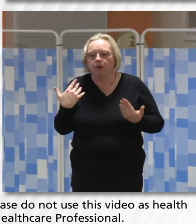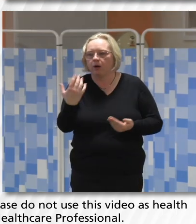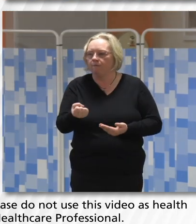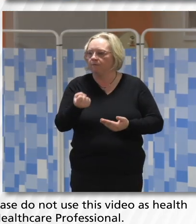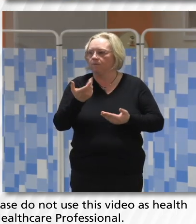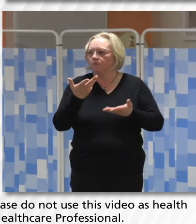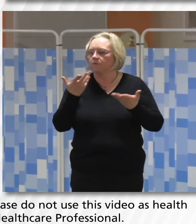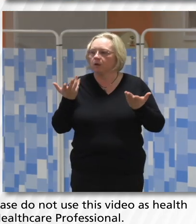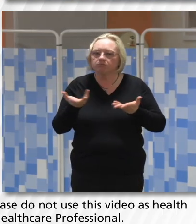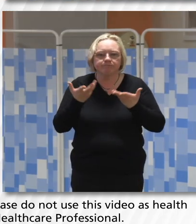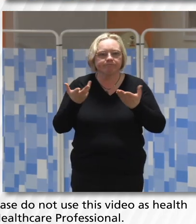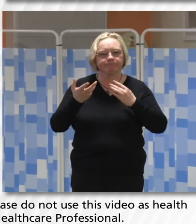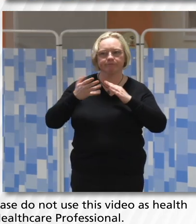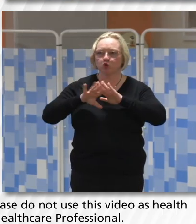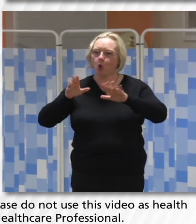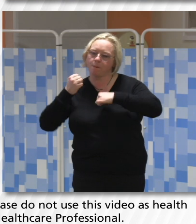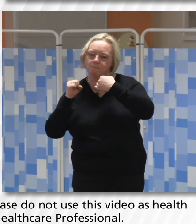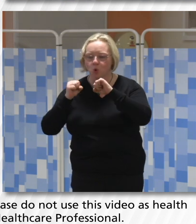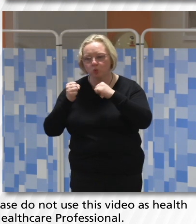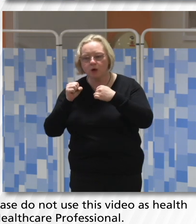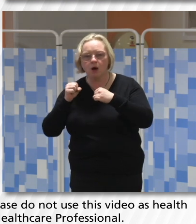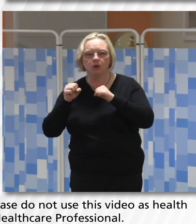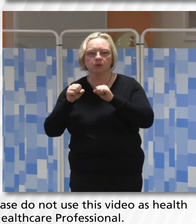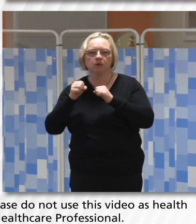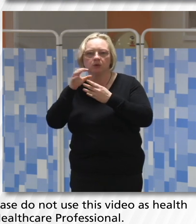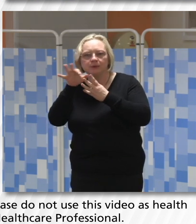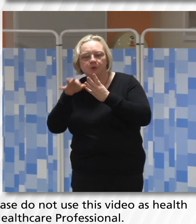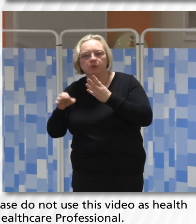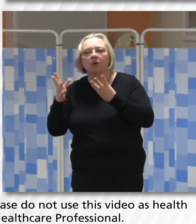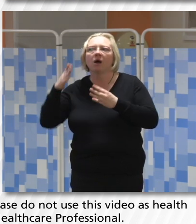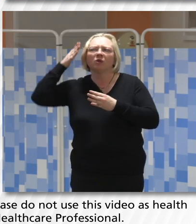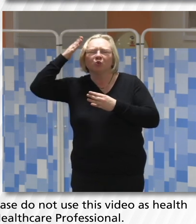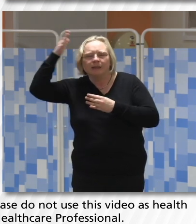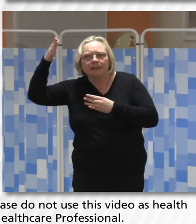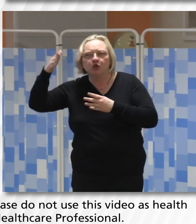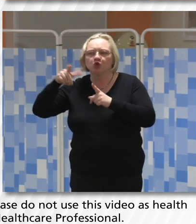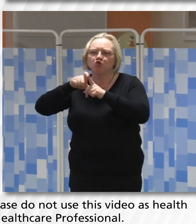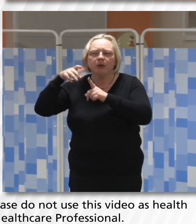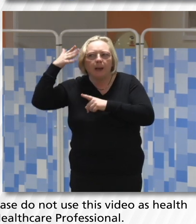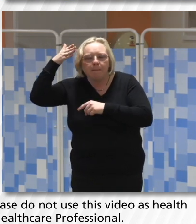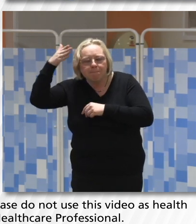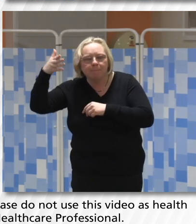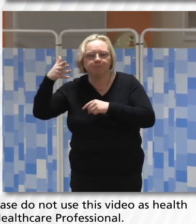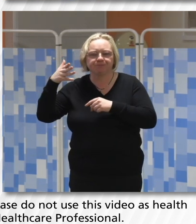any non-motor symptoms such as hallucinations, dreams, REM sleep disturbance.